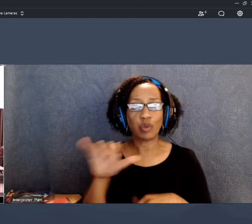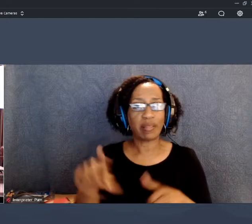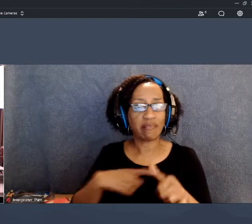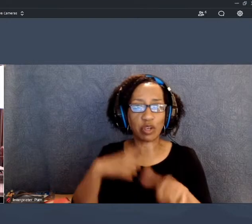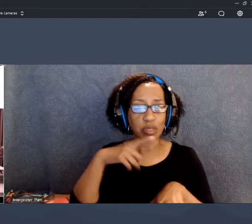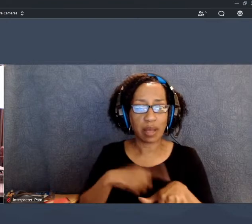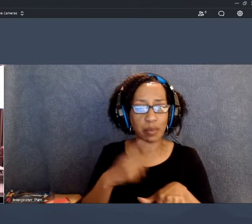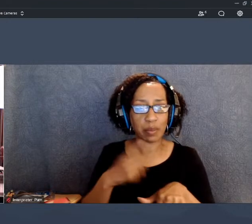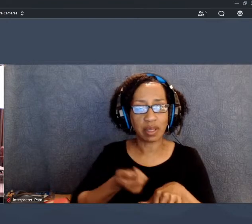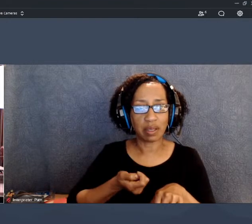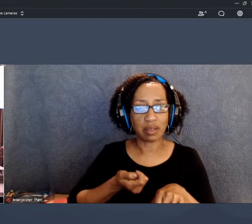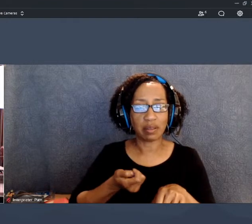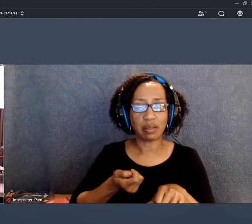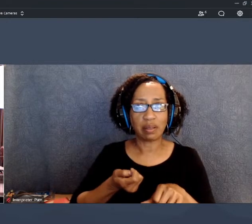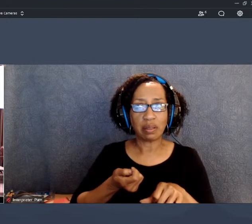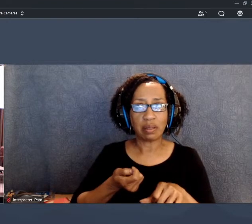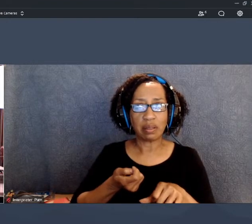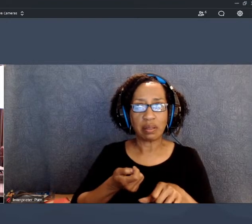of it. Is that